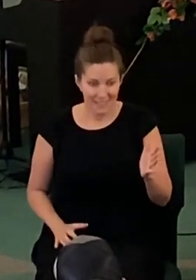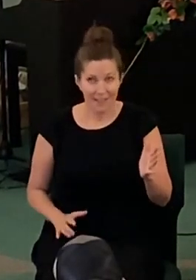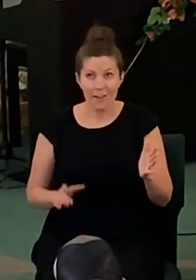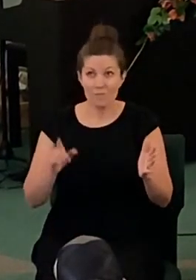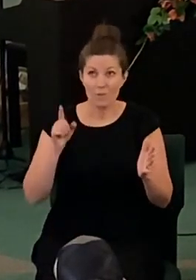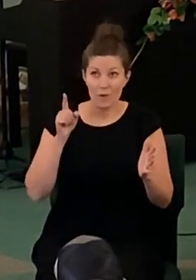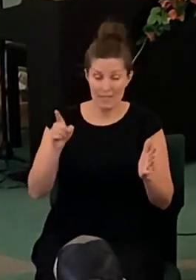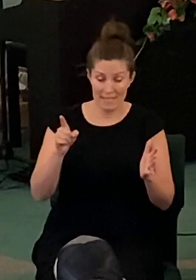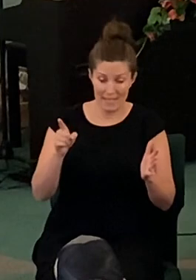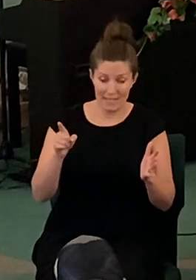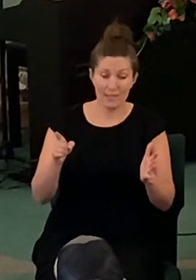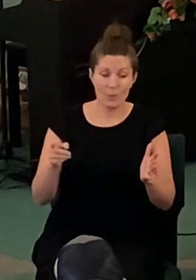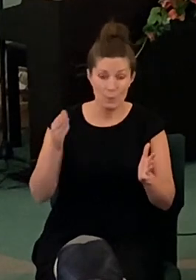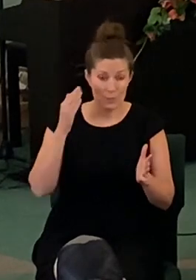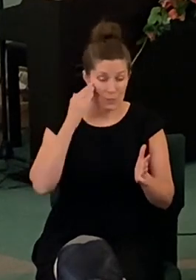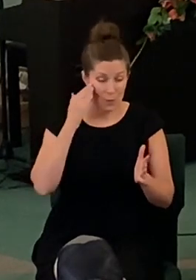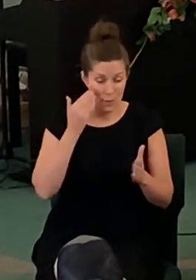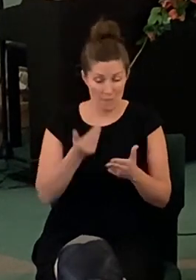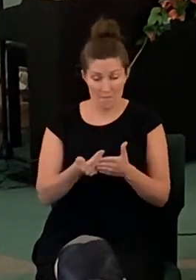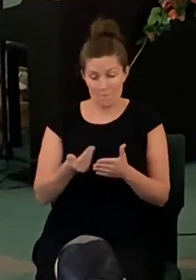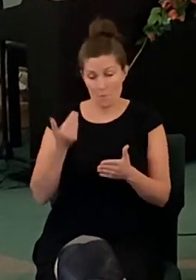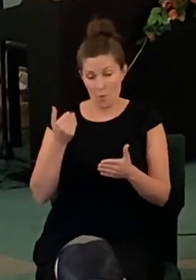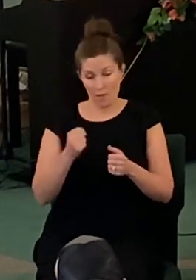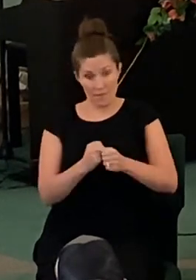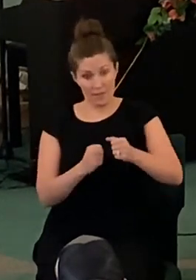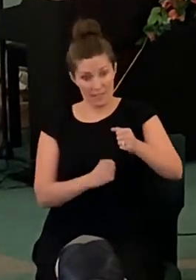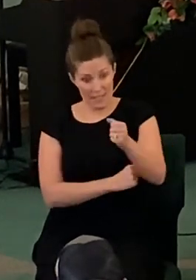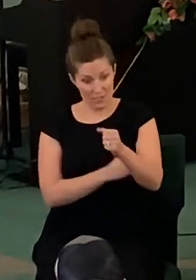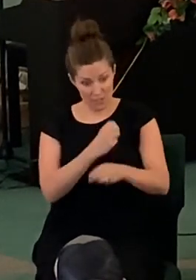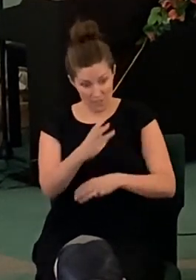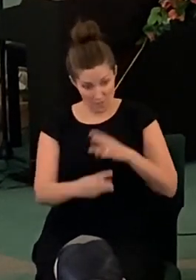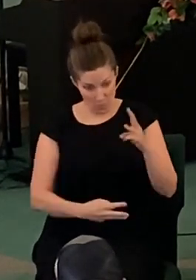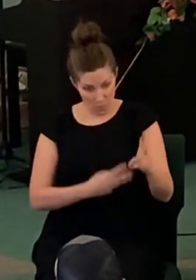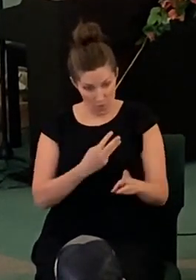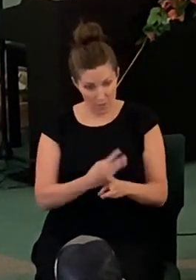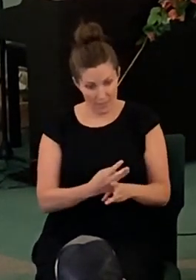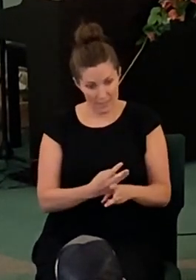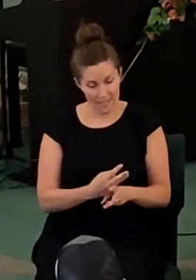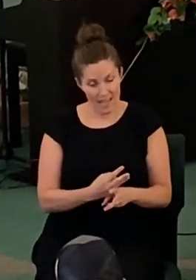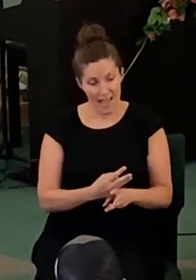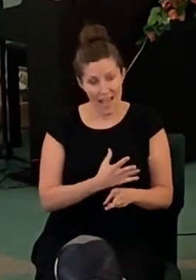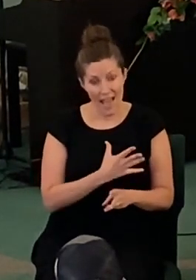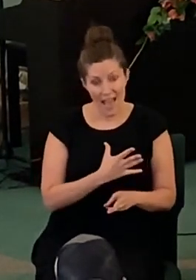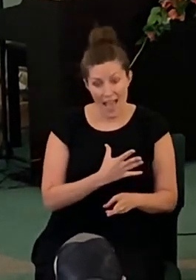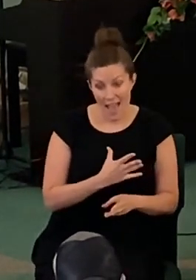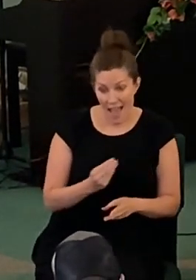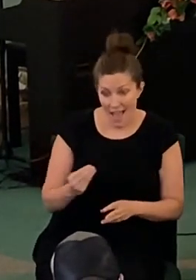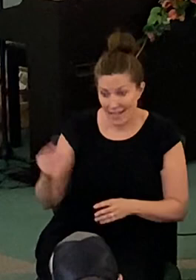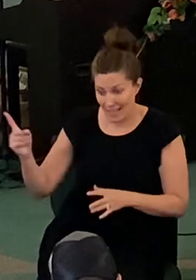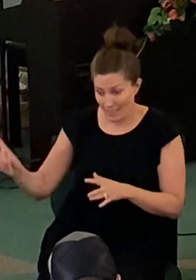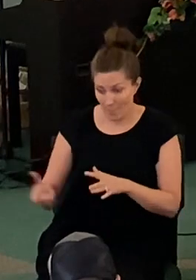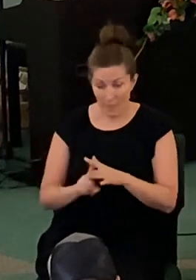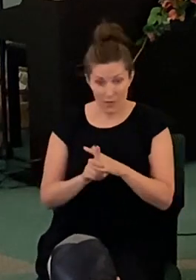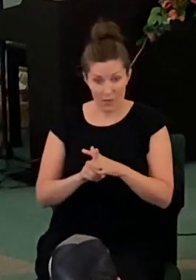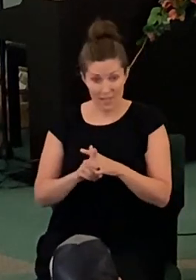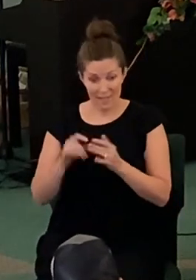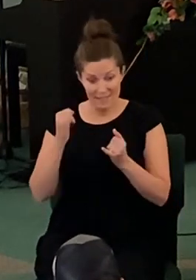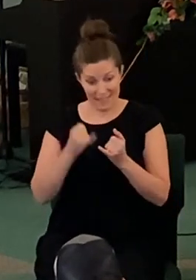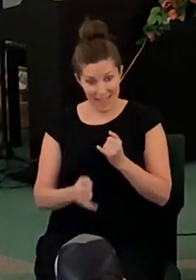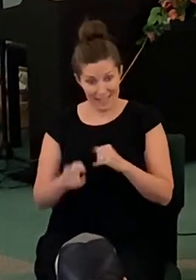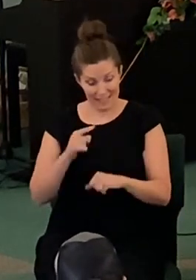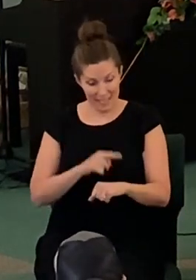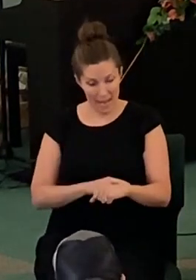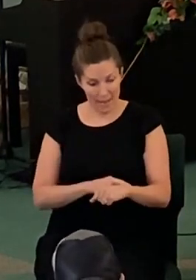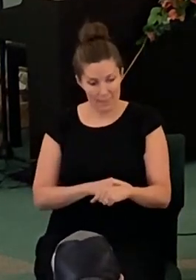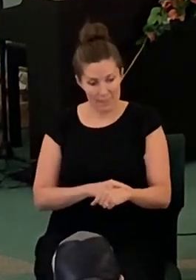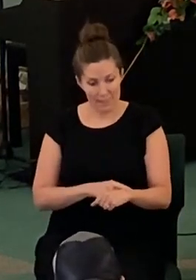he was foreknown before the foundation of the world, but has appeared in these last times for the